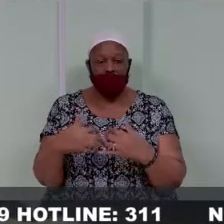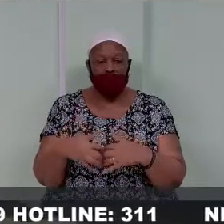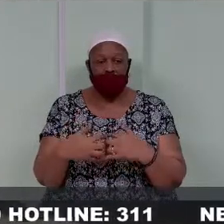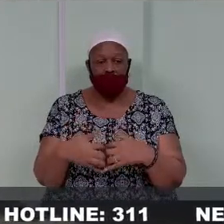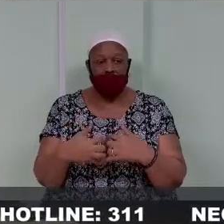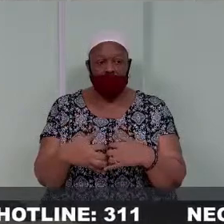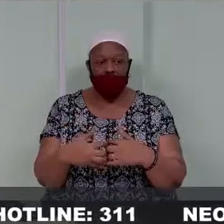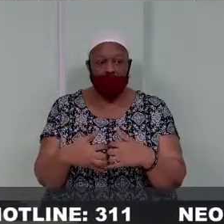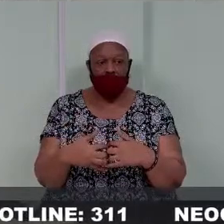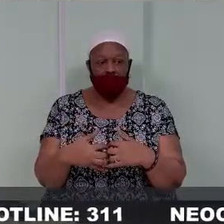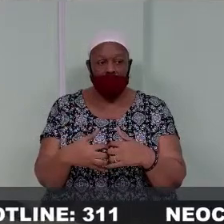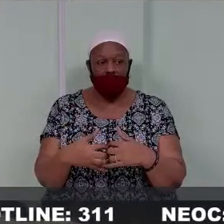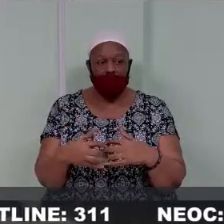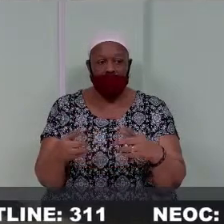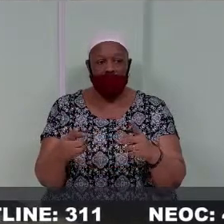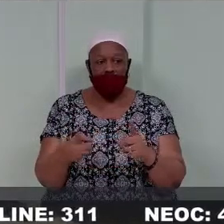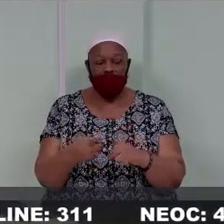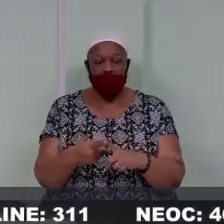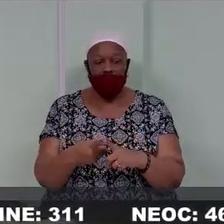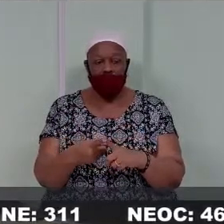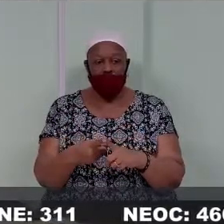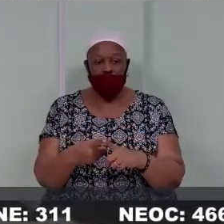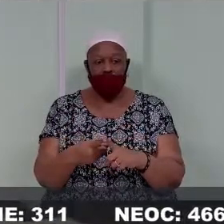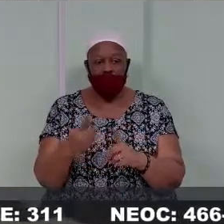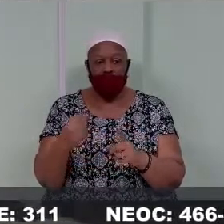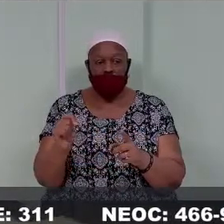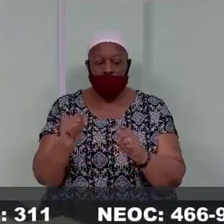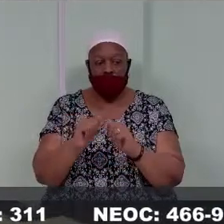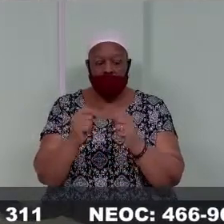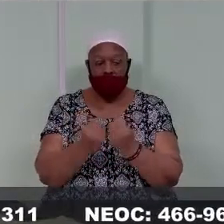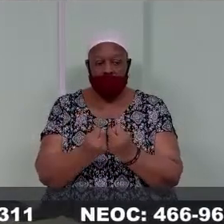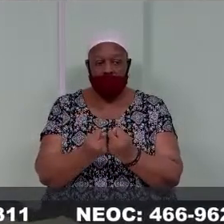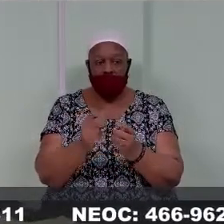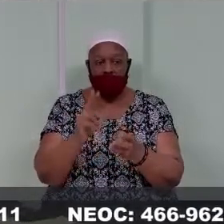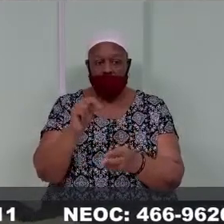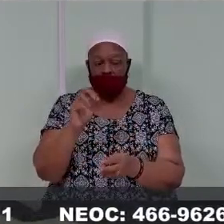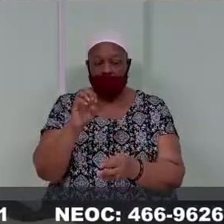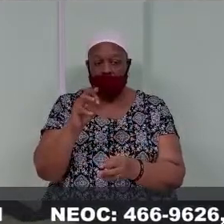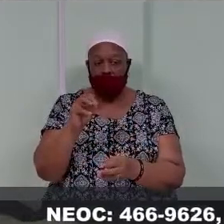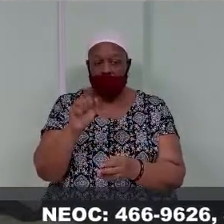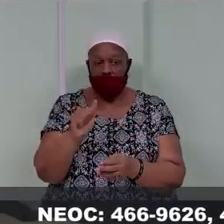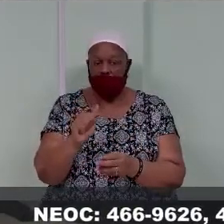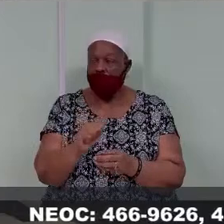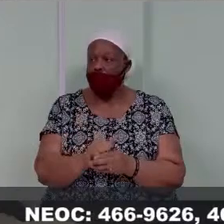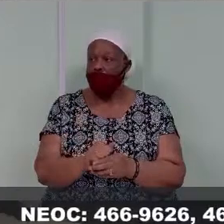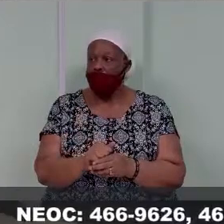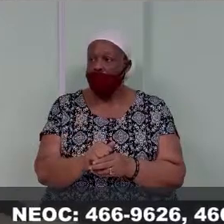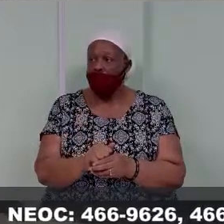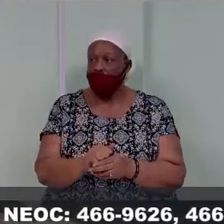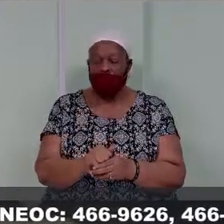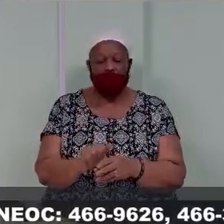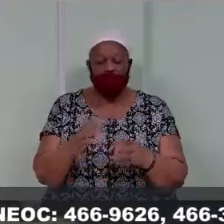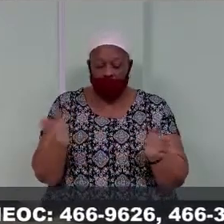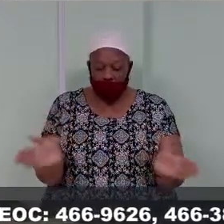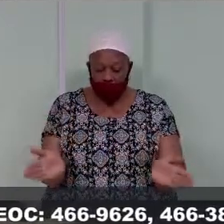force. We feel encouraged by the work done by the COVID-19 COVID-19 task force in keeping the Federation